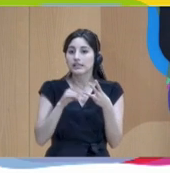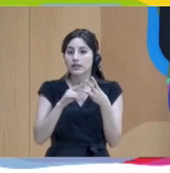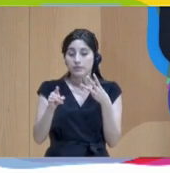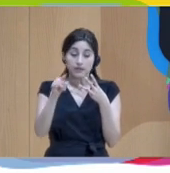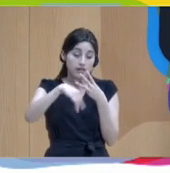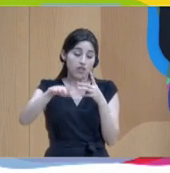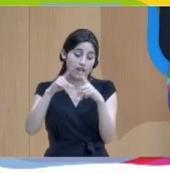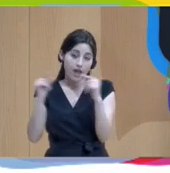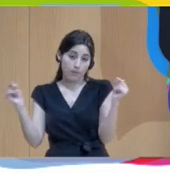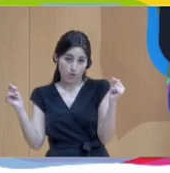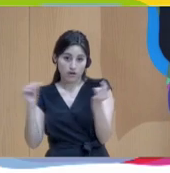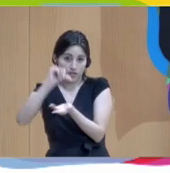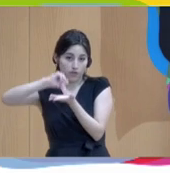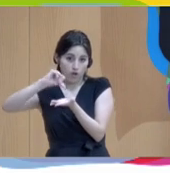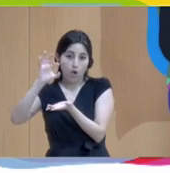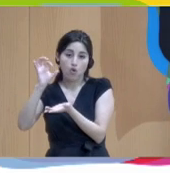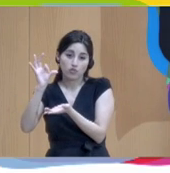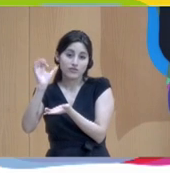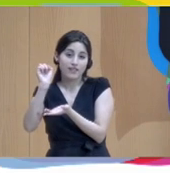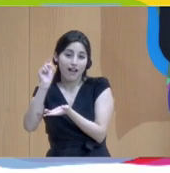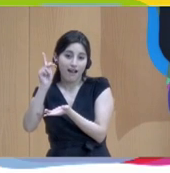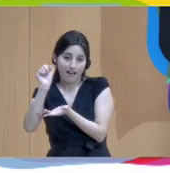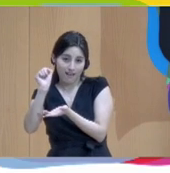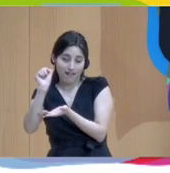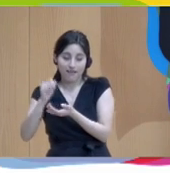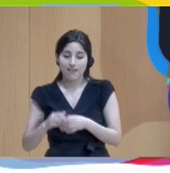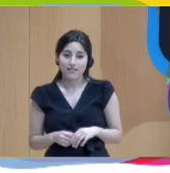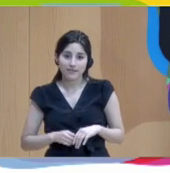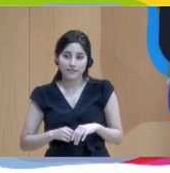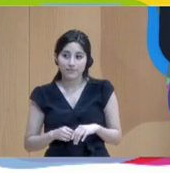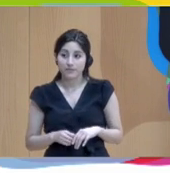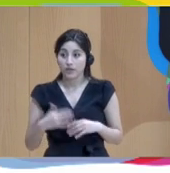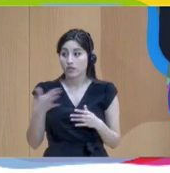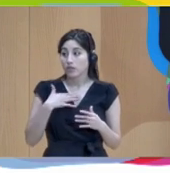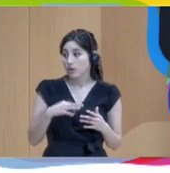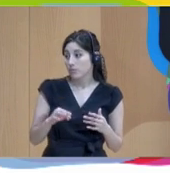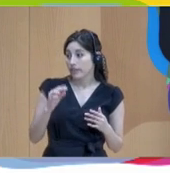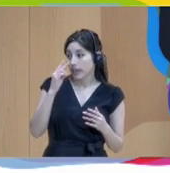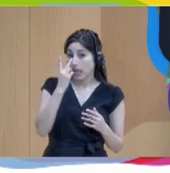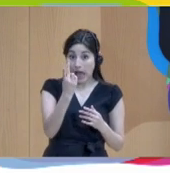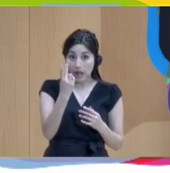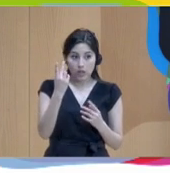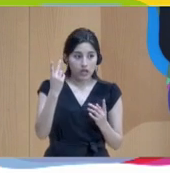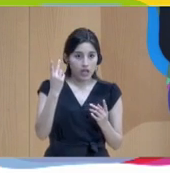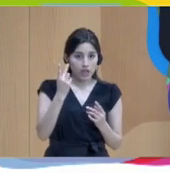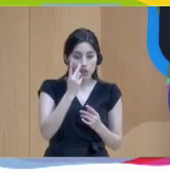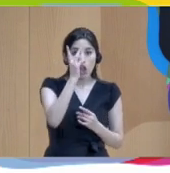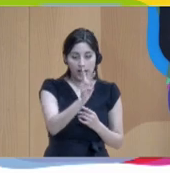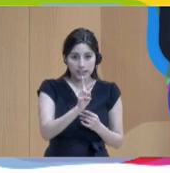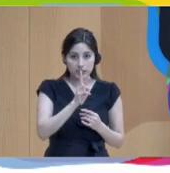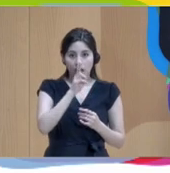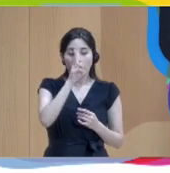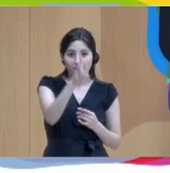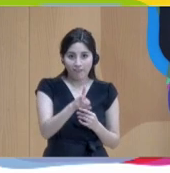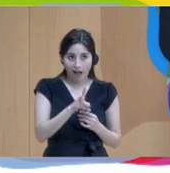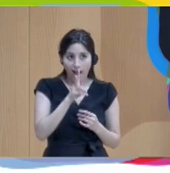Every two years, for example, Biennale. And this would, I think that, for example, I've been working